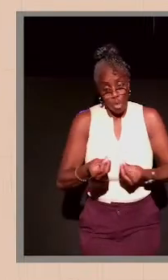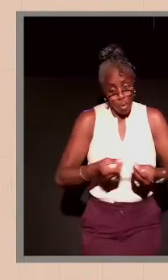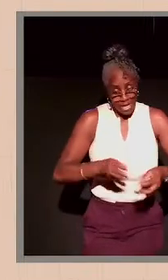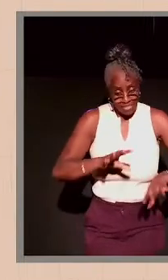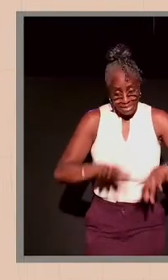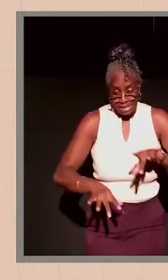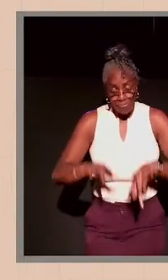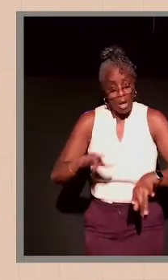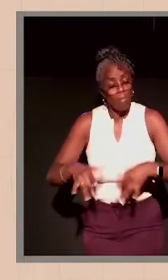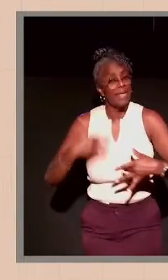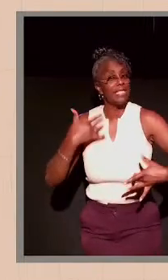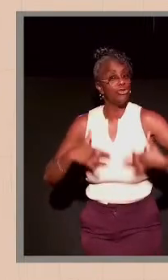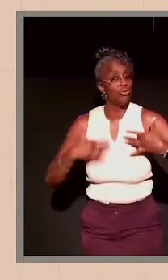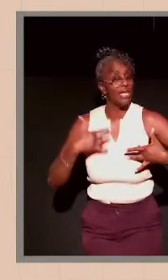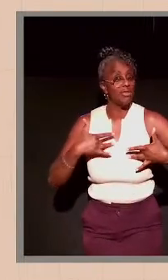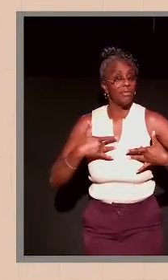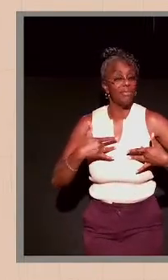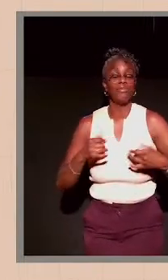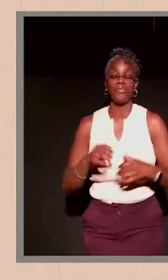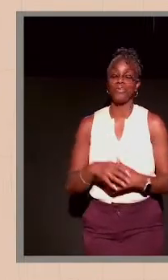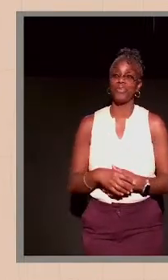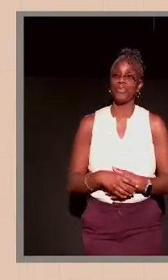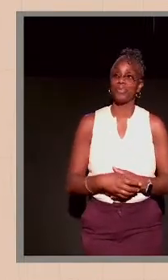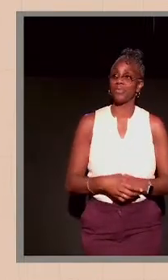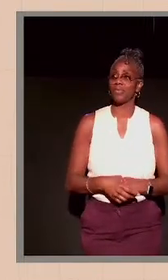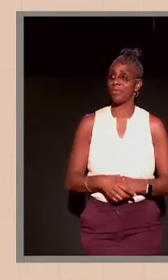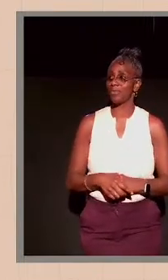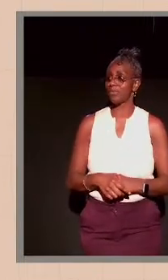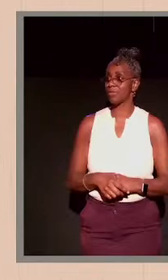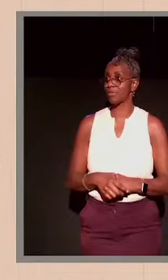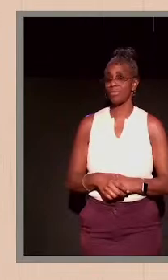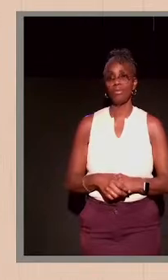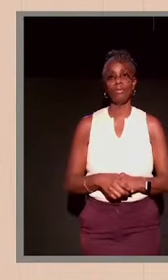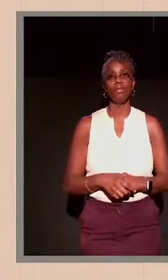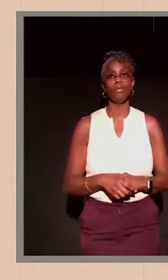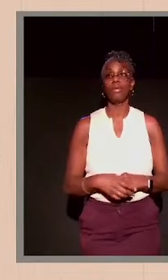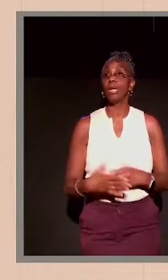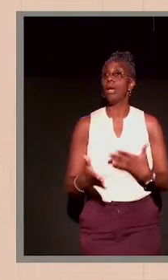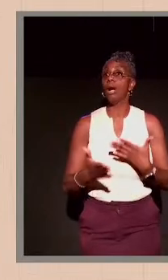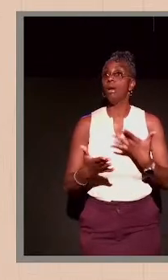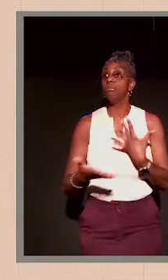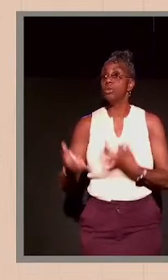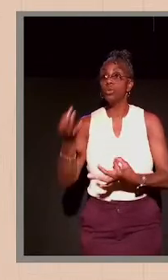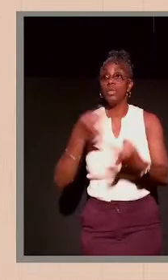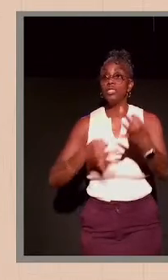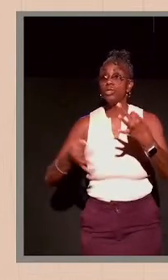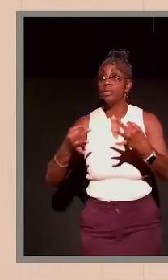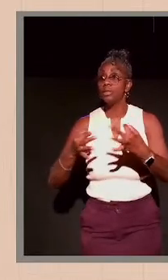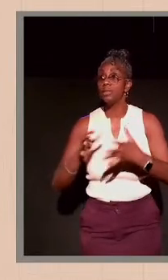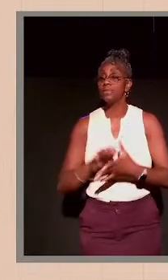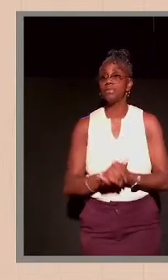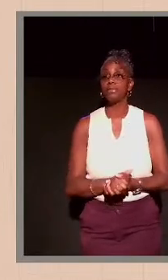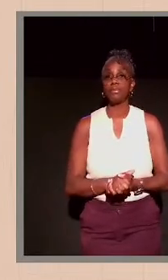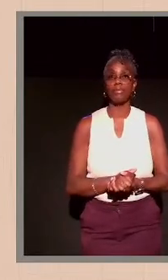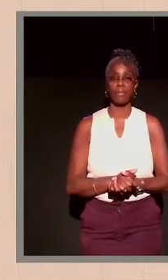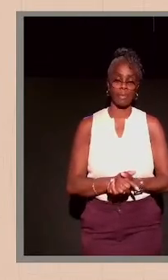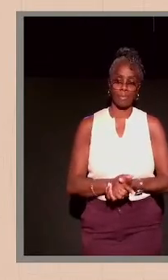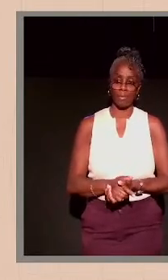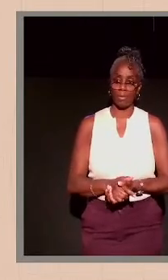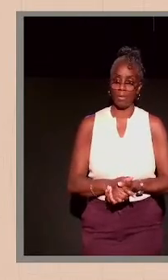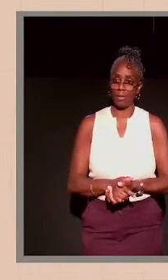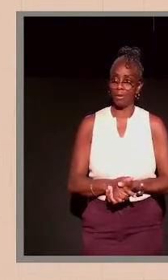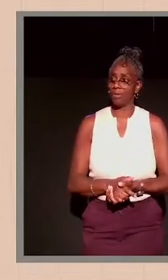really interesting way of approaching things. Thank you. Are there any other questions in the room? Anyone?